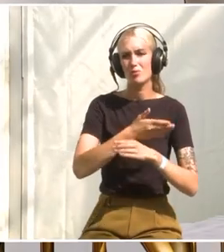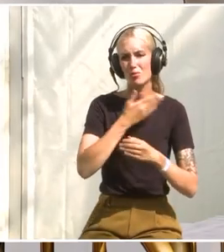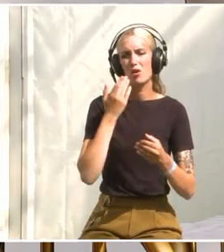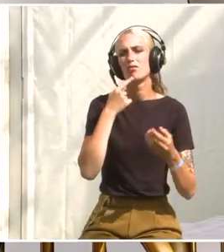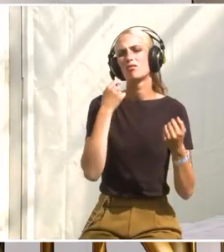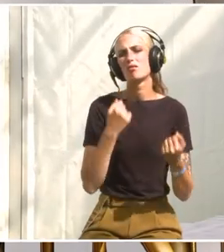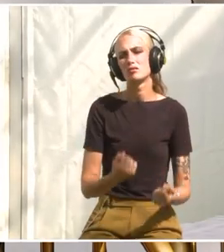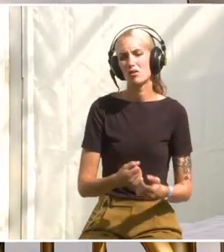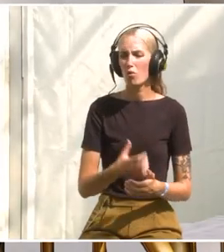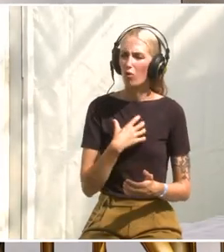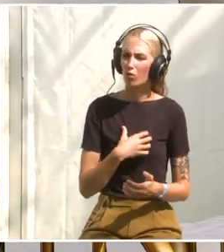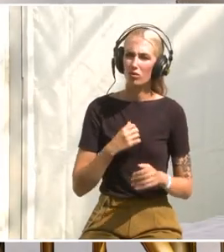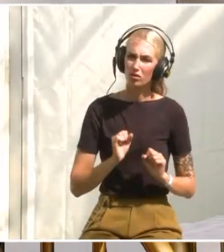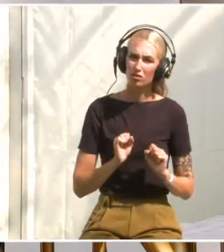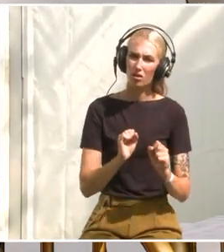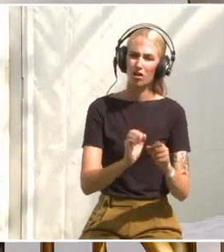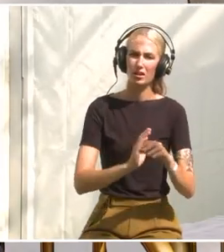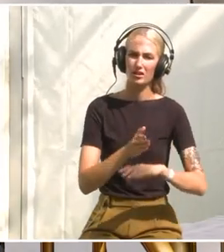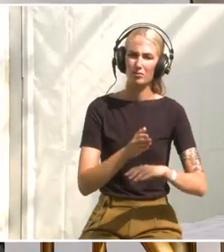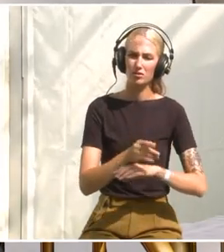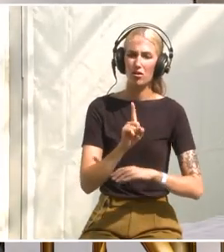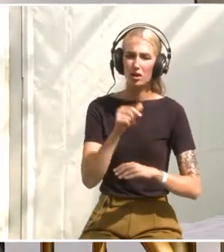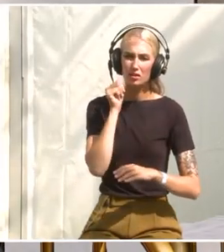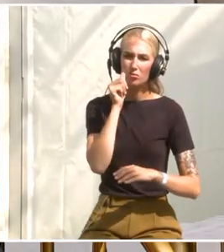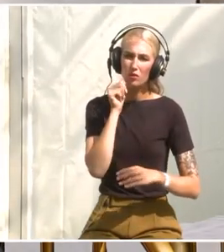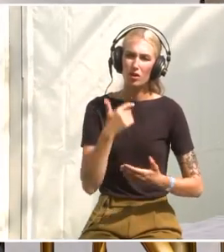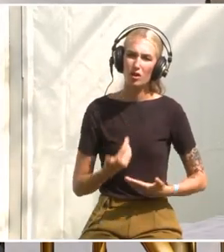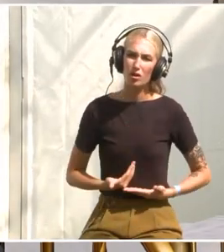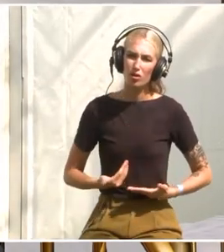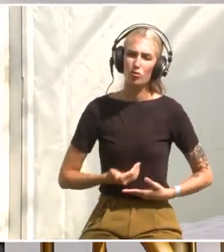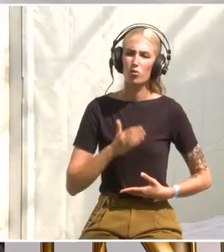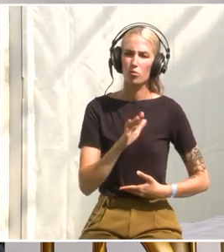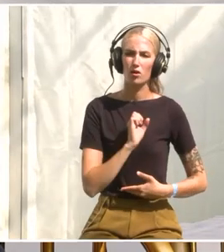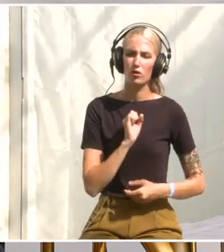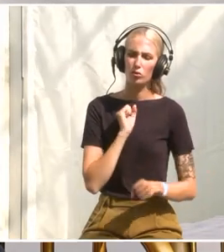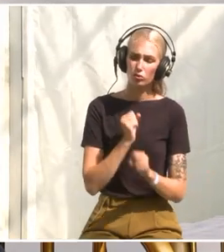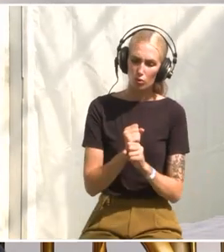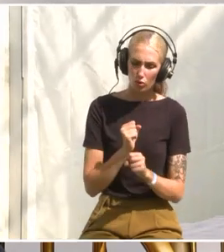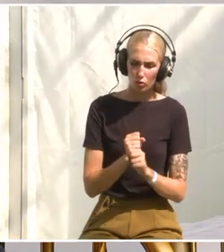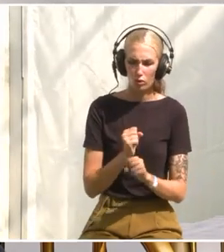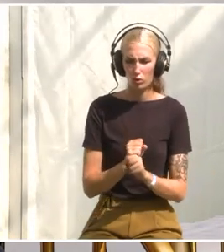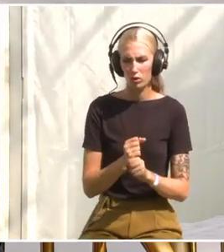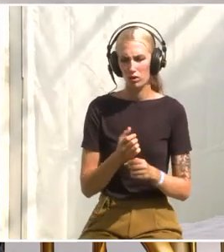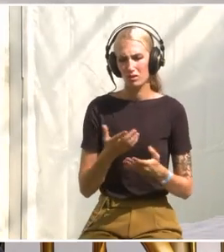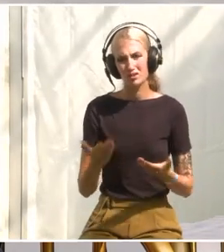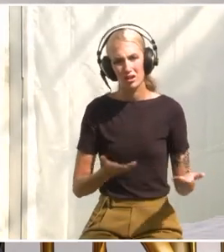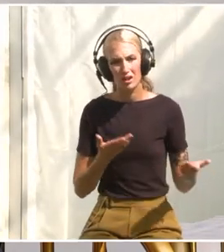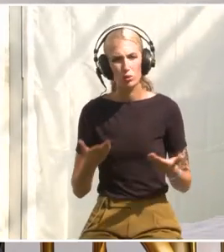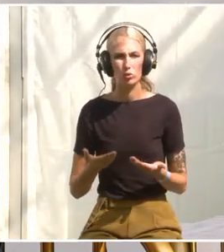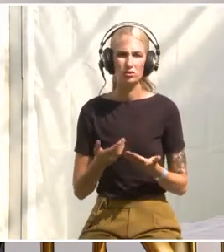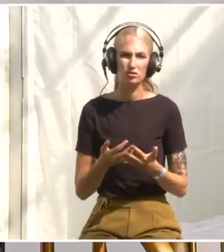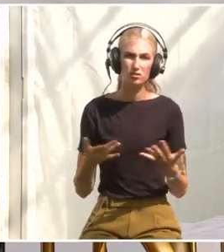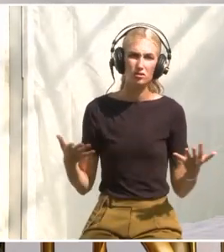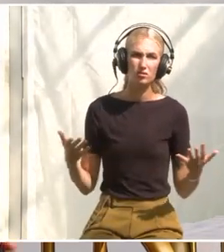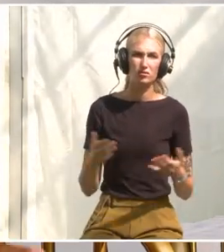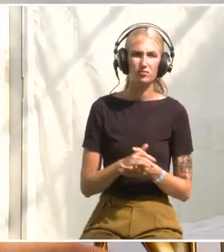provide excellent access, but as the everyday life, you need shops, you need services and so on. So